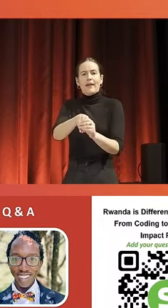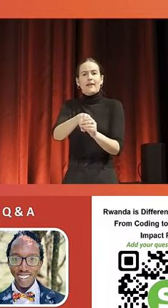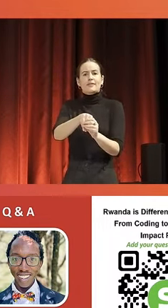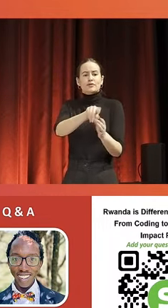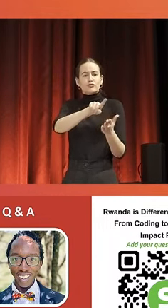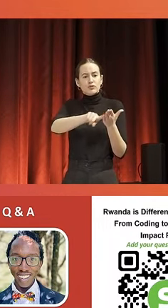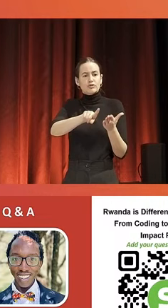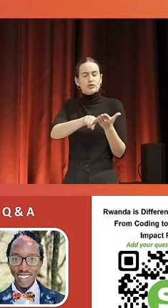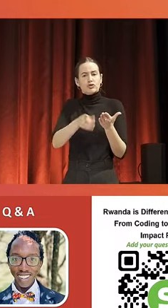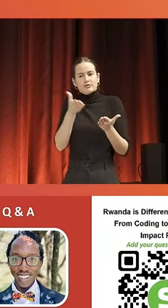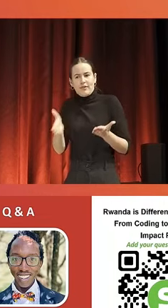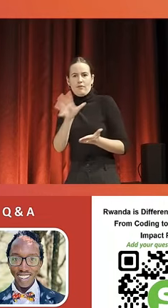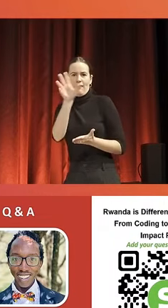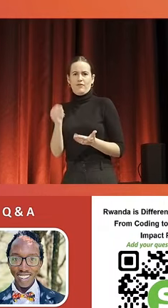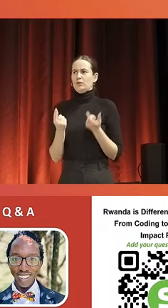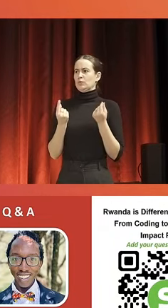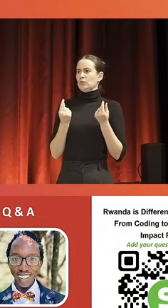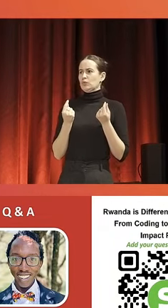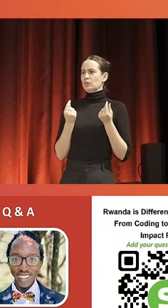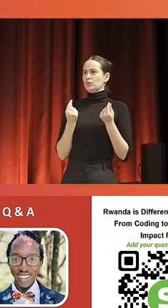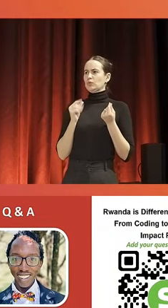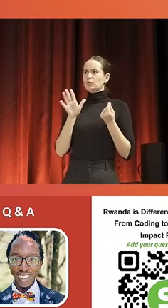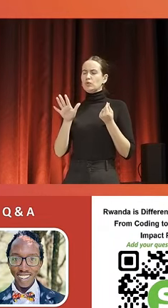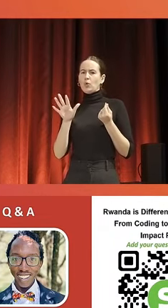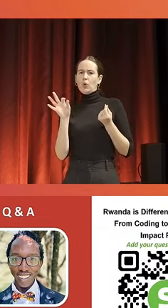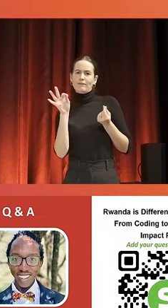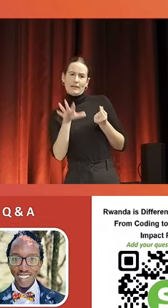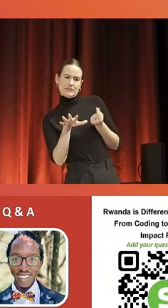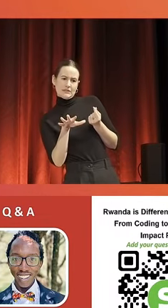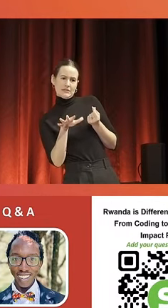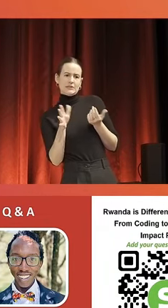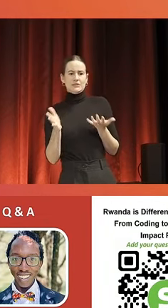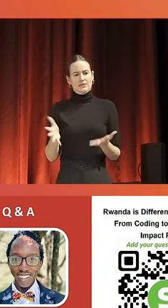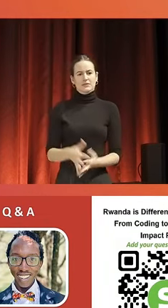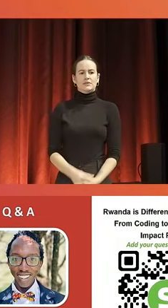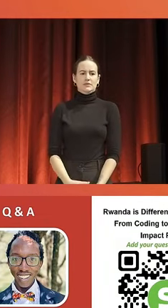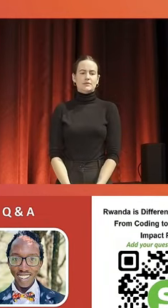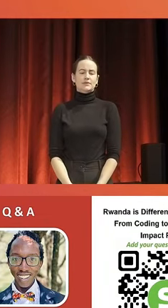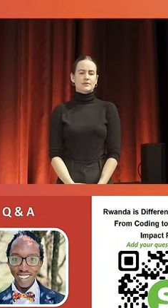Africa? What should we do? What are your tips and tricks?